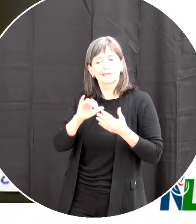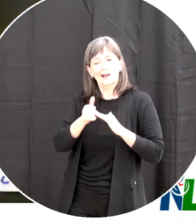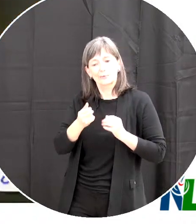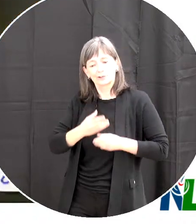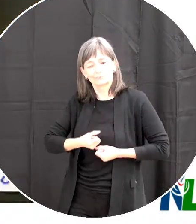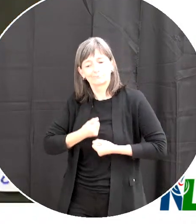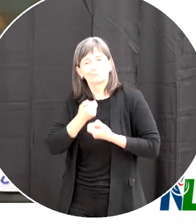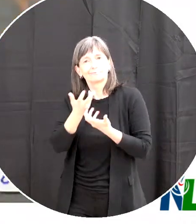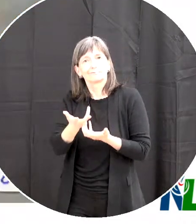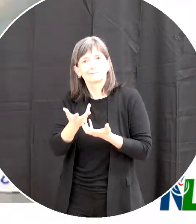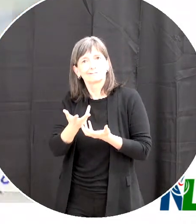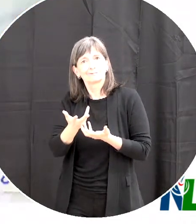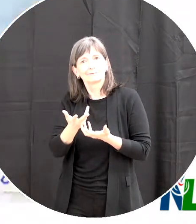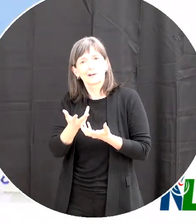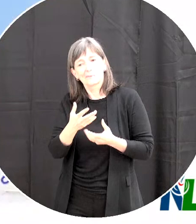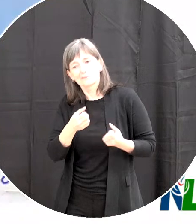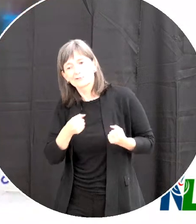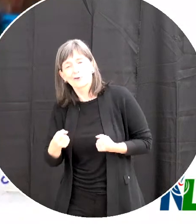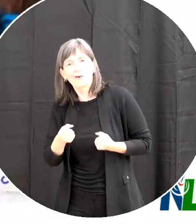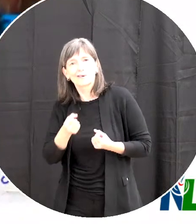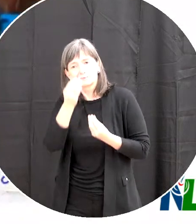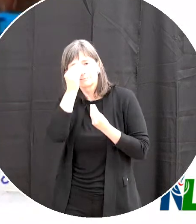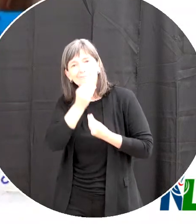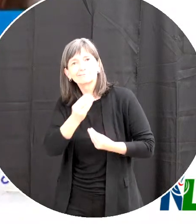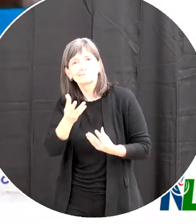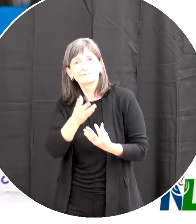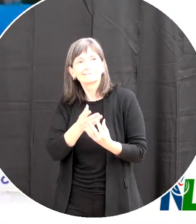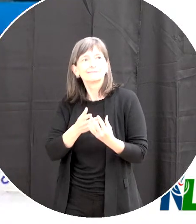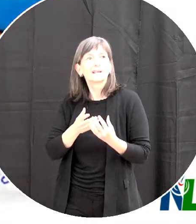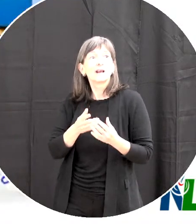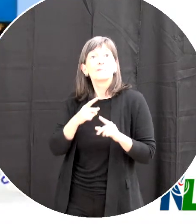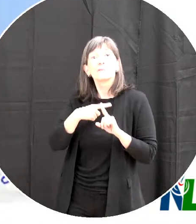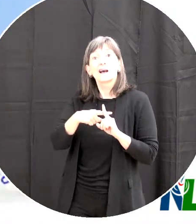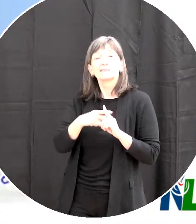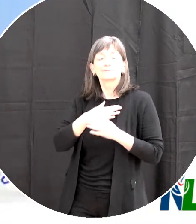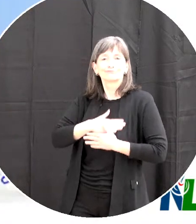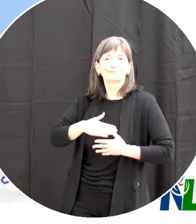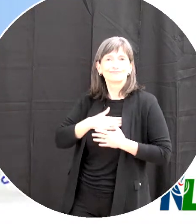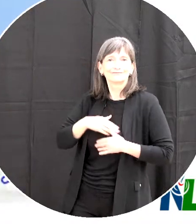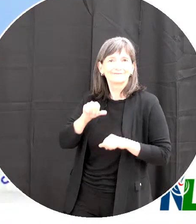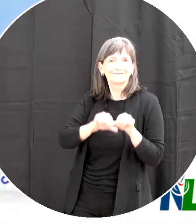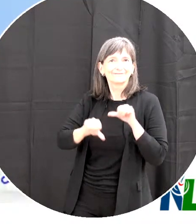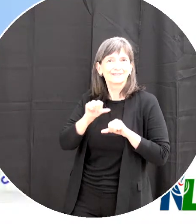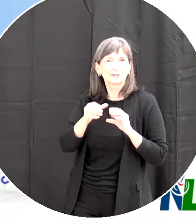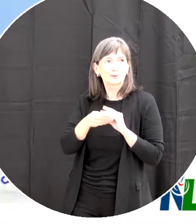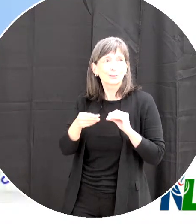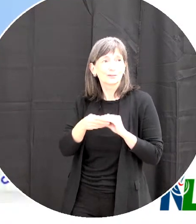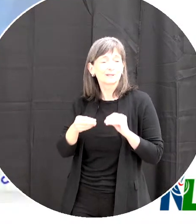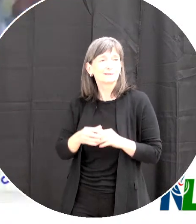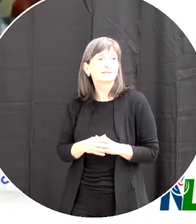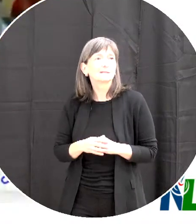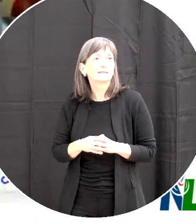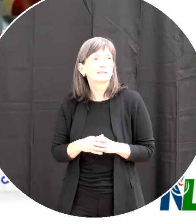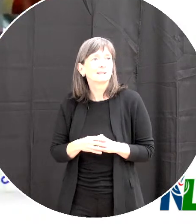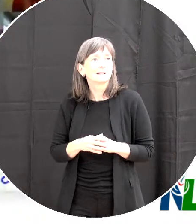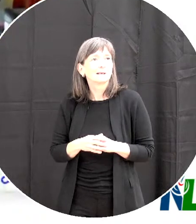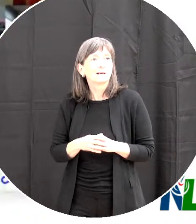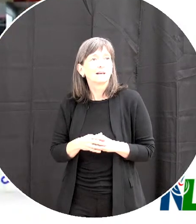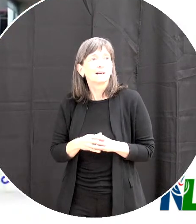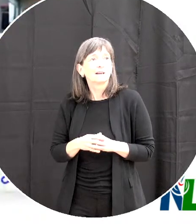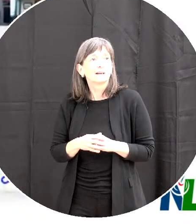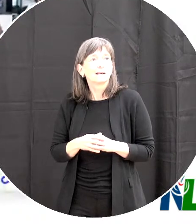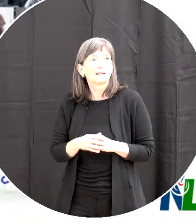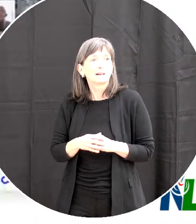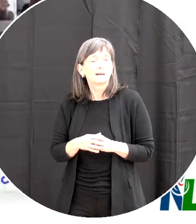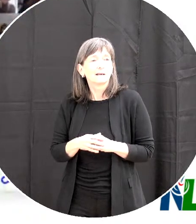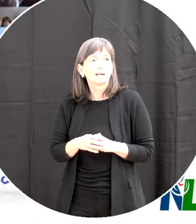learning. It's also a way to create an entertaining learning space. Campfire stories are often associated with